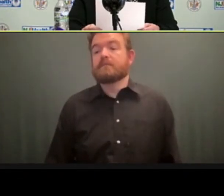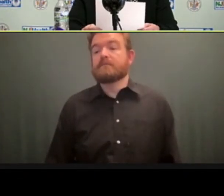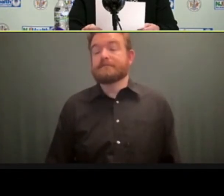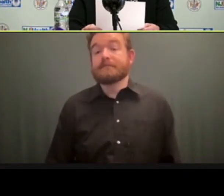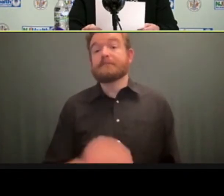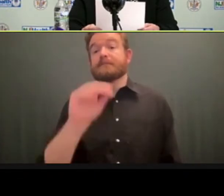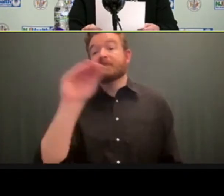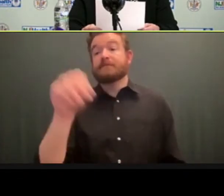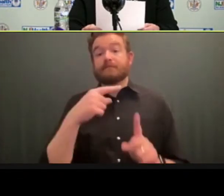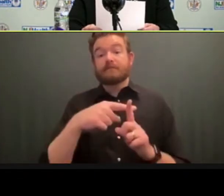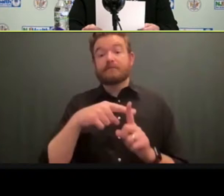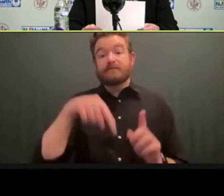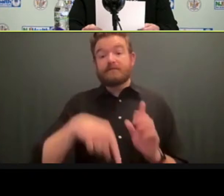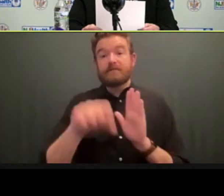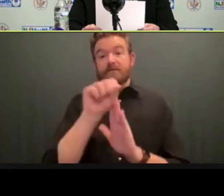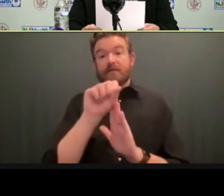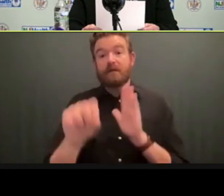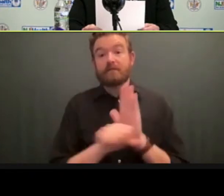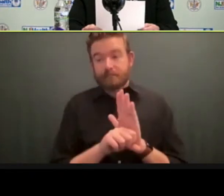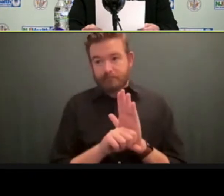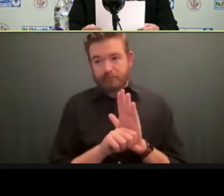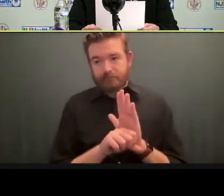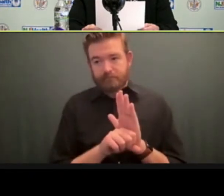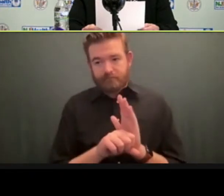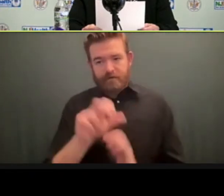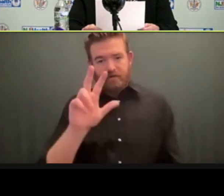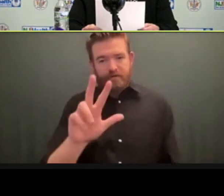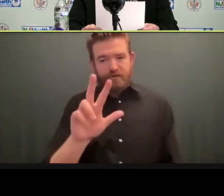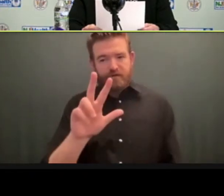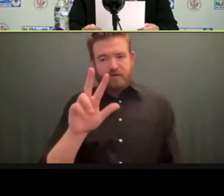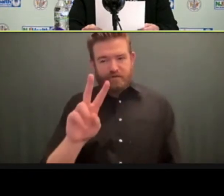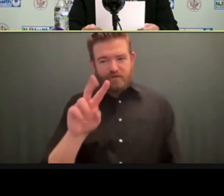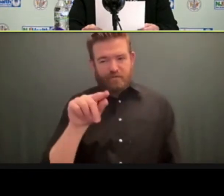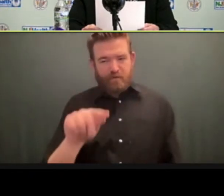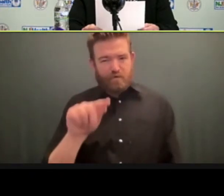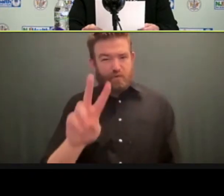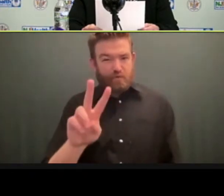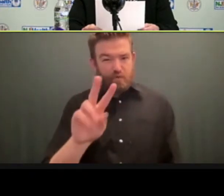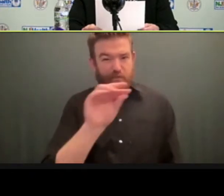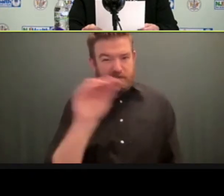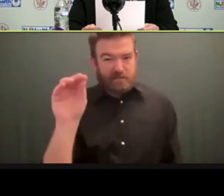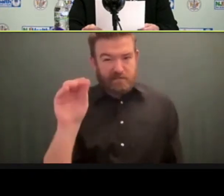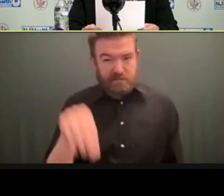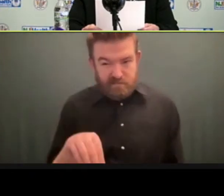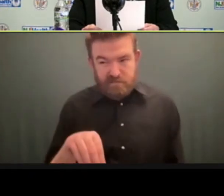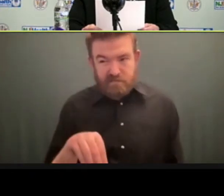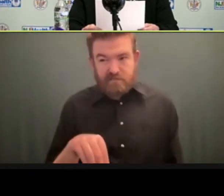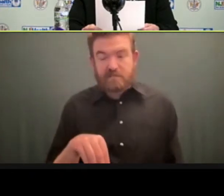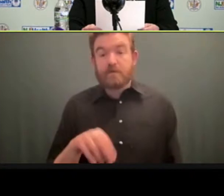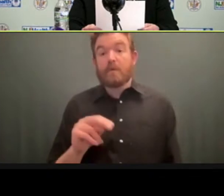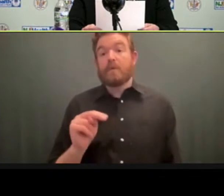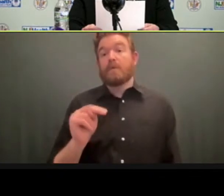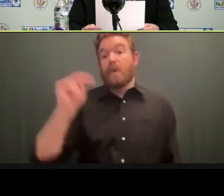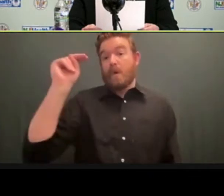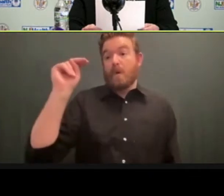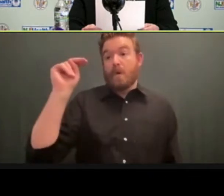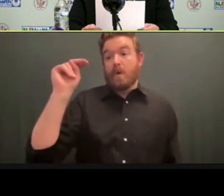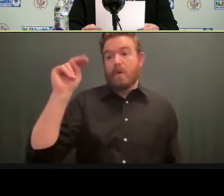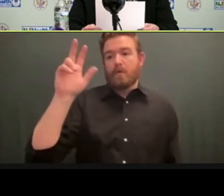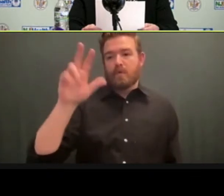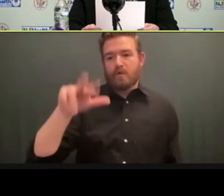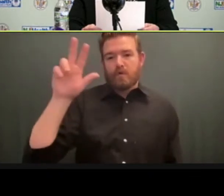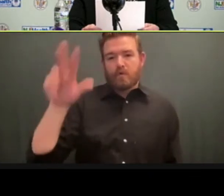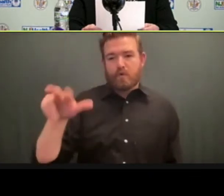30th is 32.2%. The northern part of the state reports